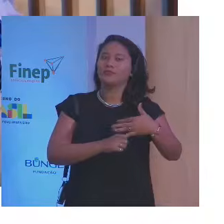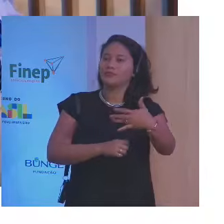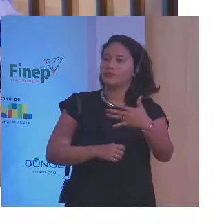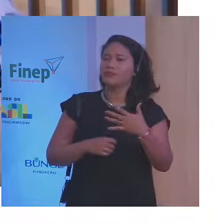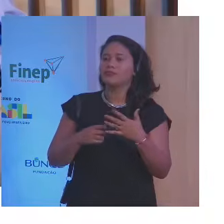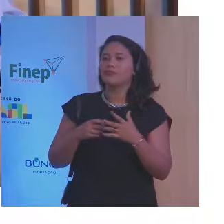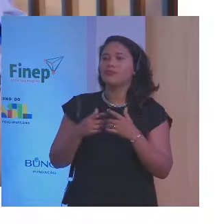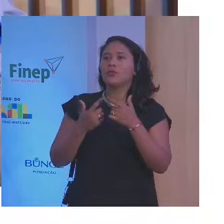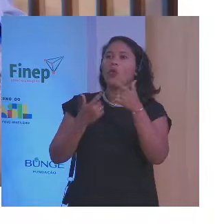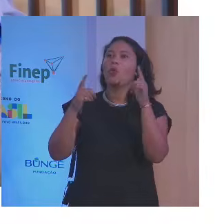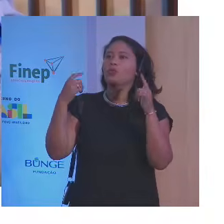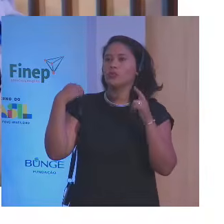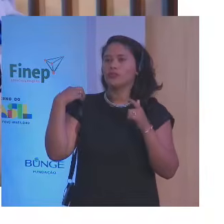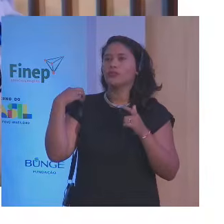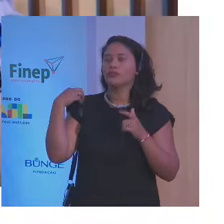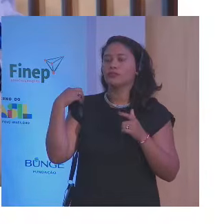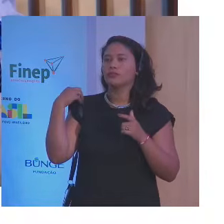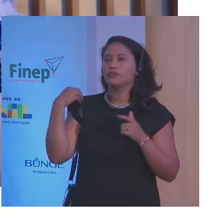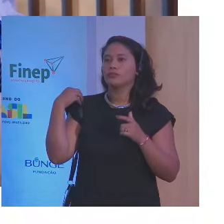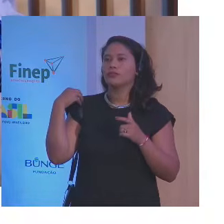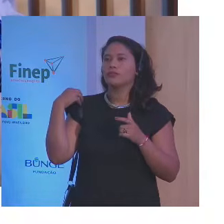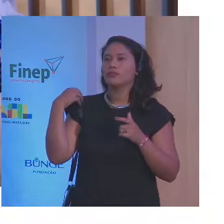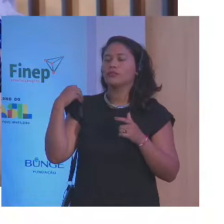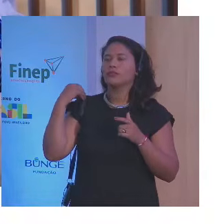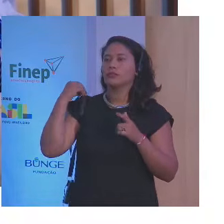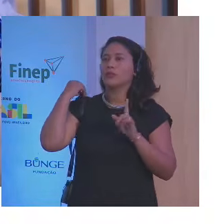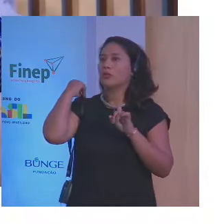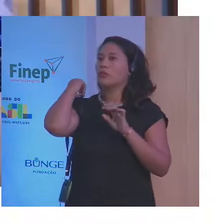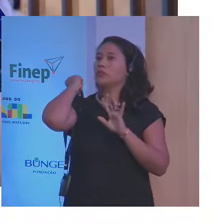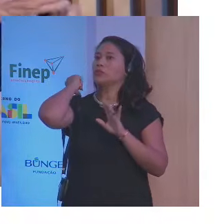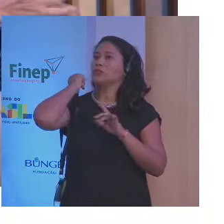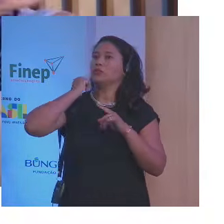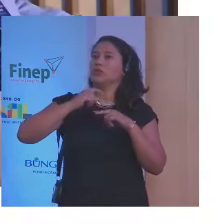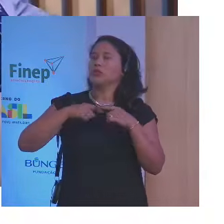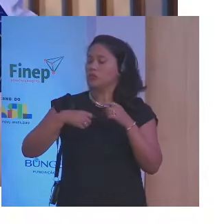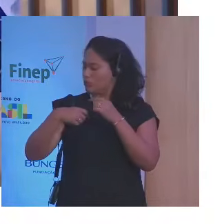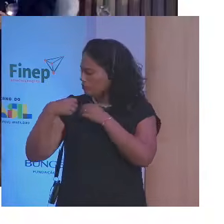the future generations of humans to enjoy.